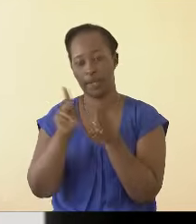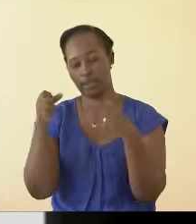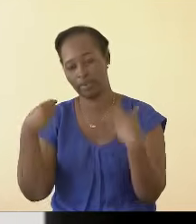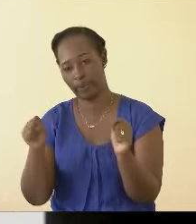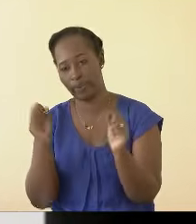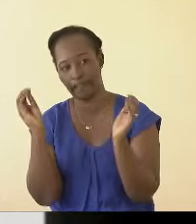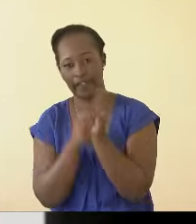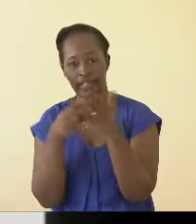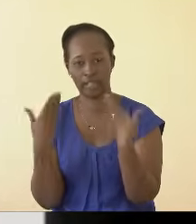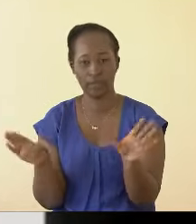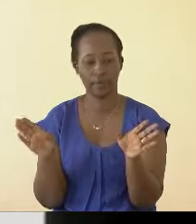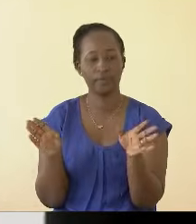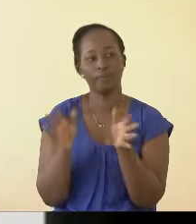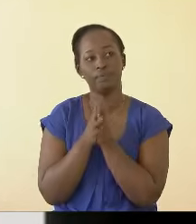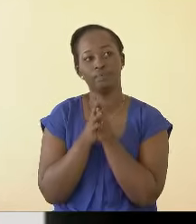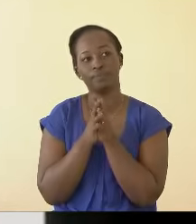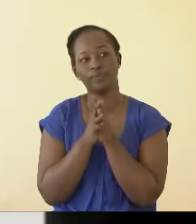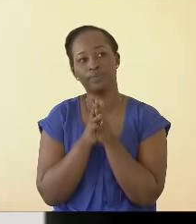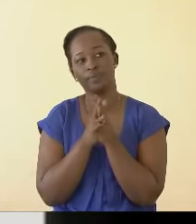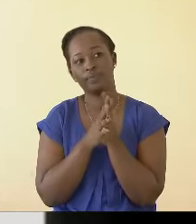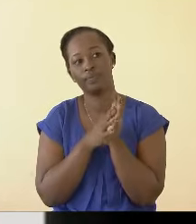have recorded.